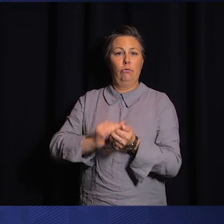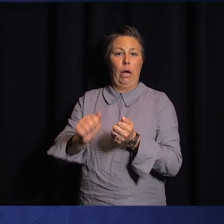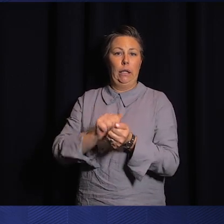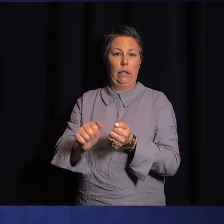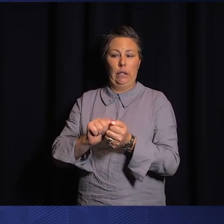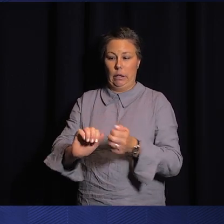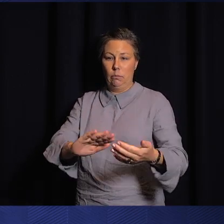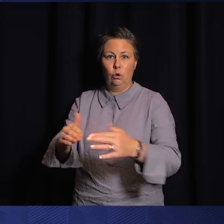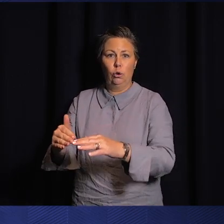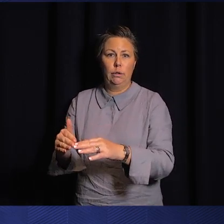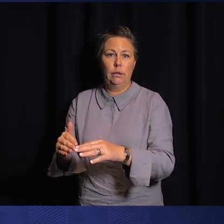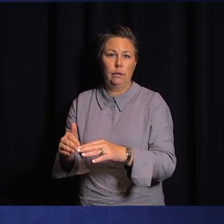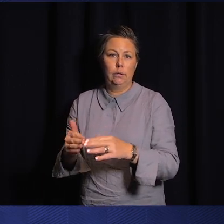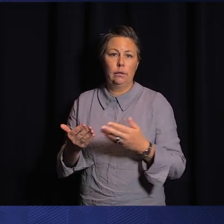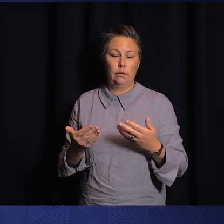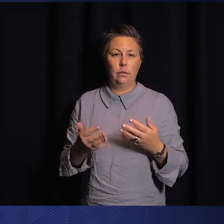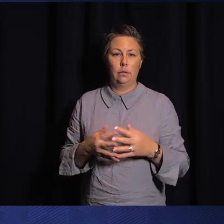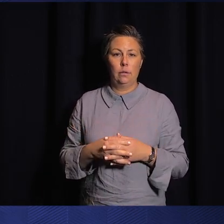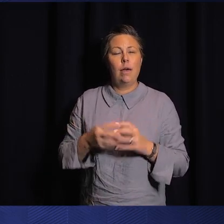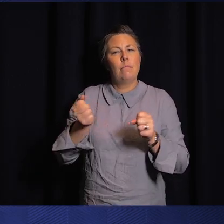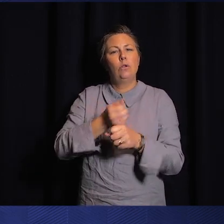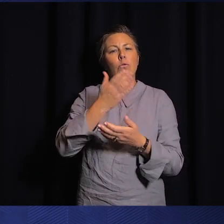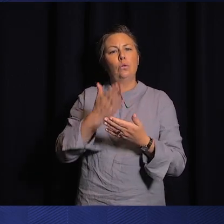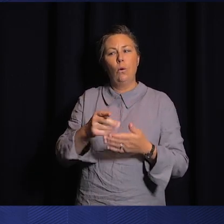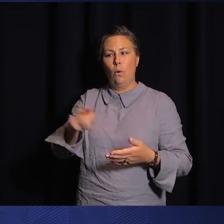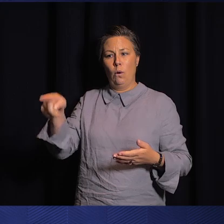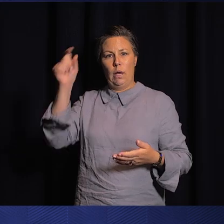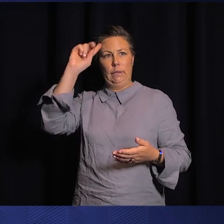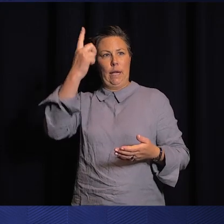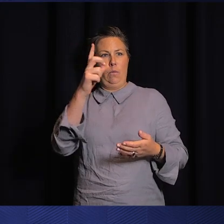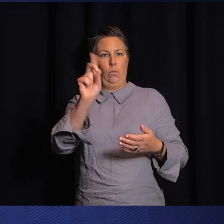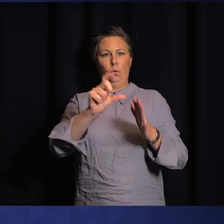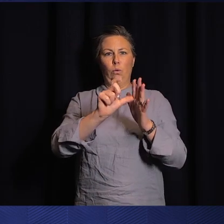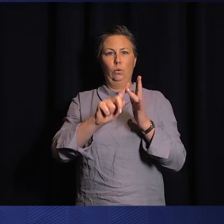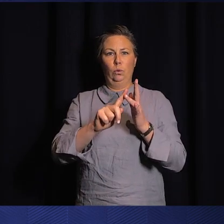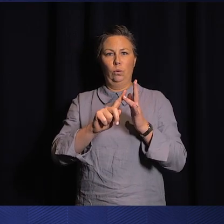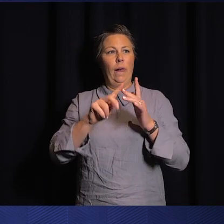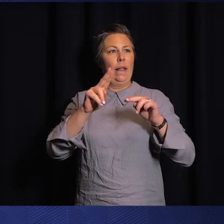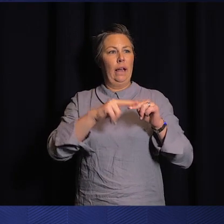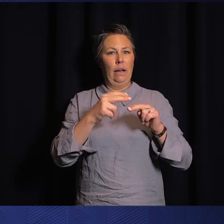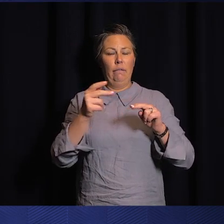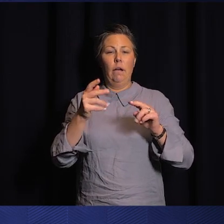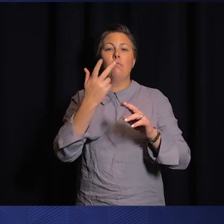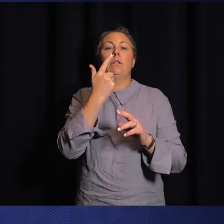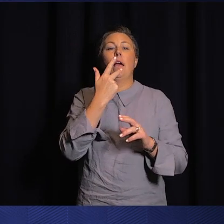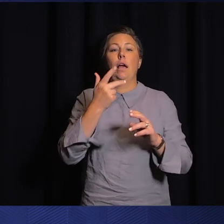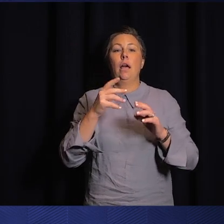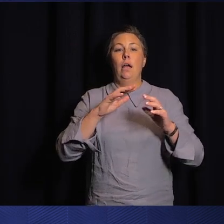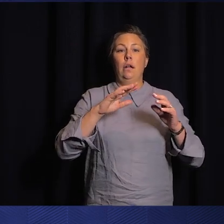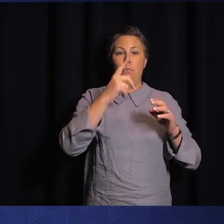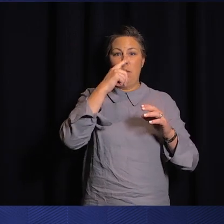community to ensure that there is understanding in times of displacement,